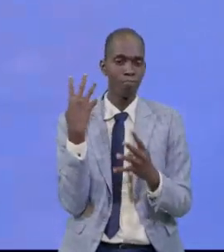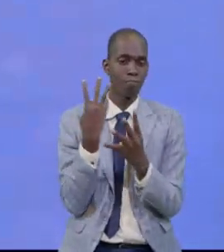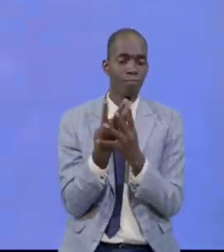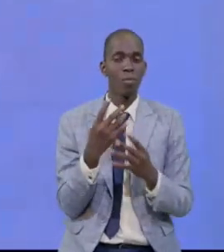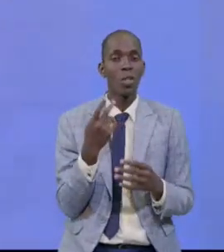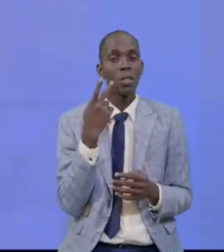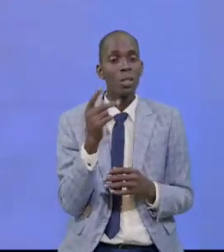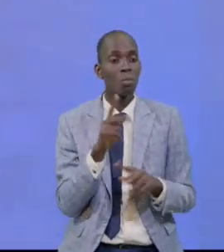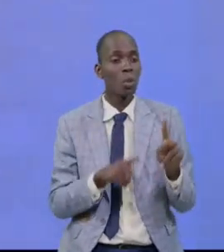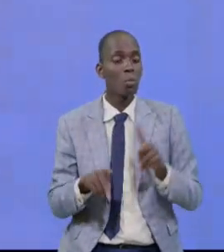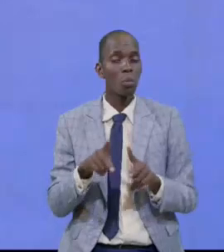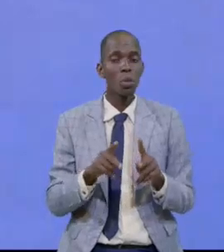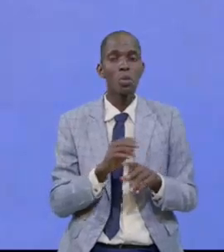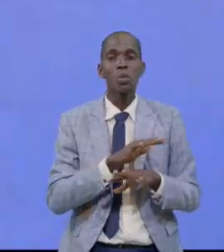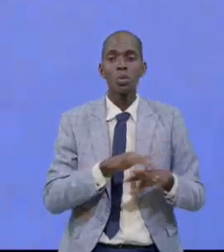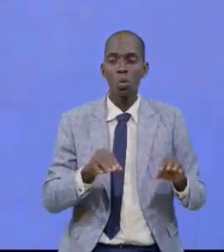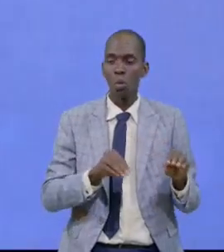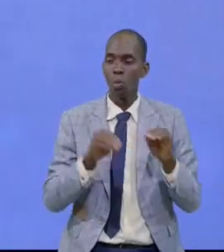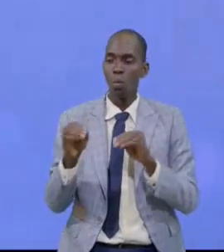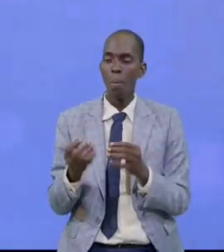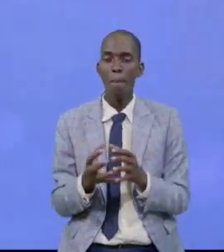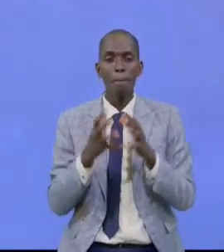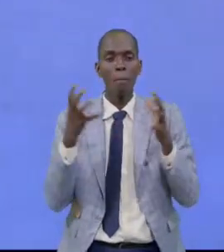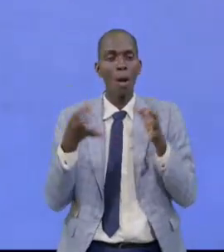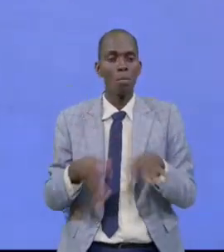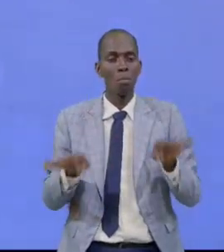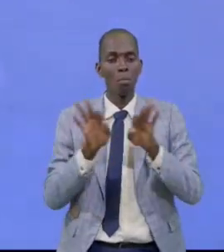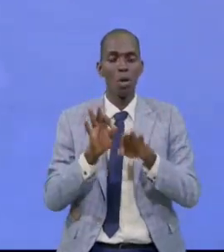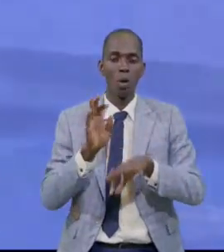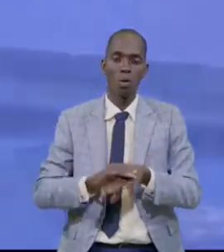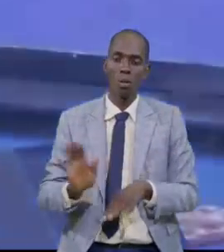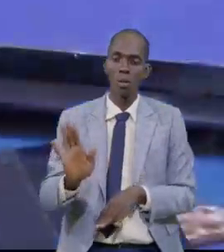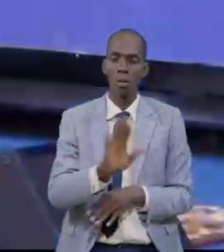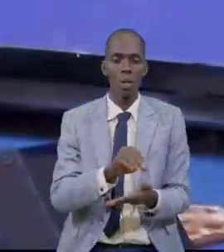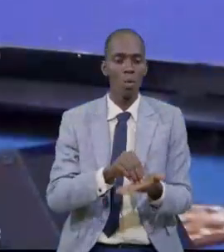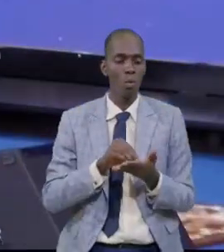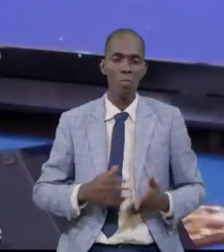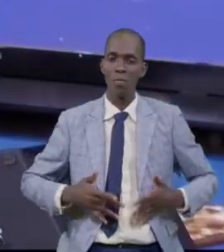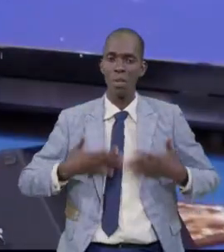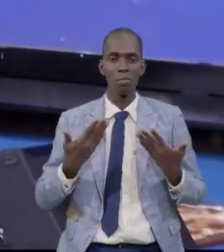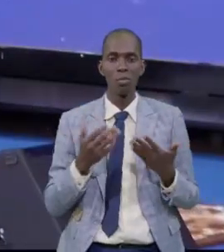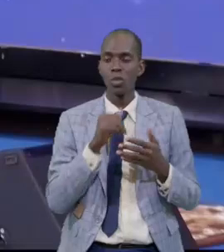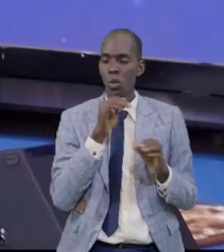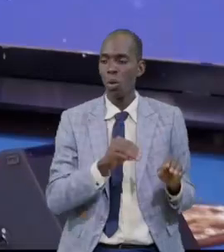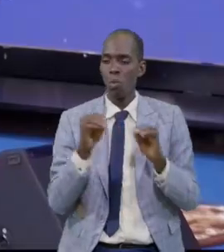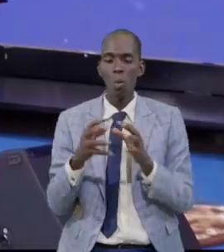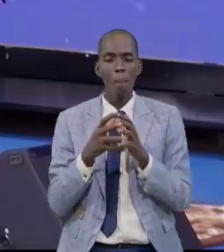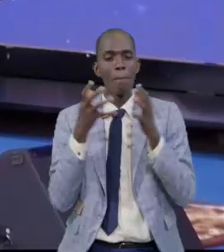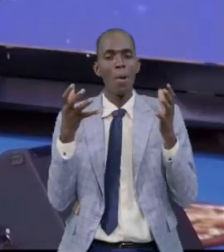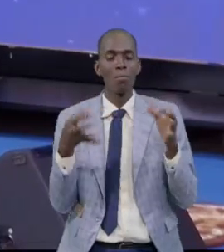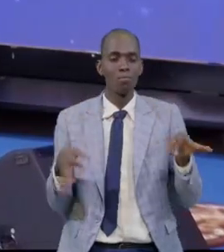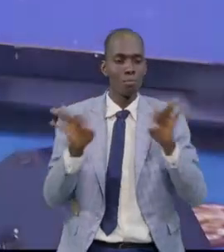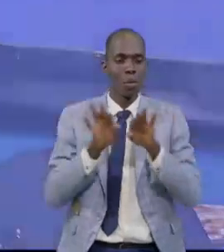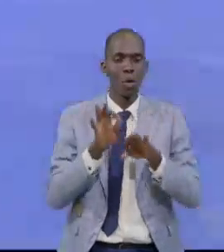put much value on their own lives. They do not put much value on their existence. They do not put